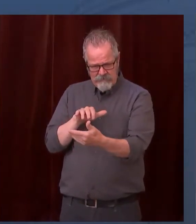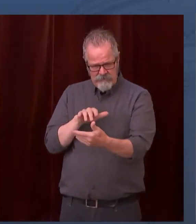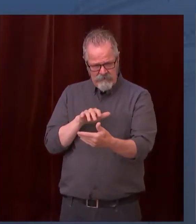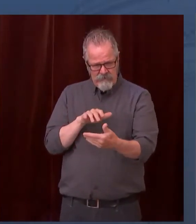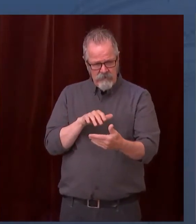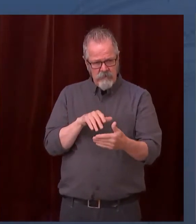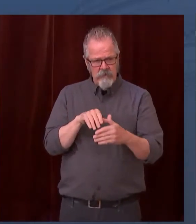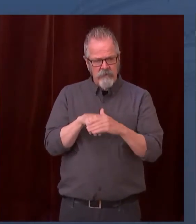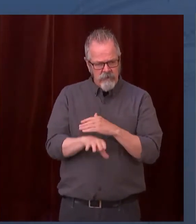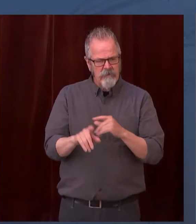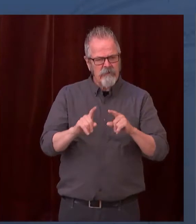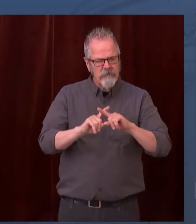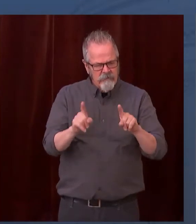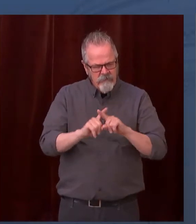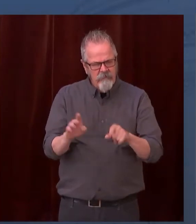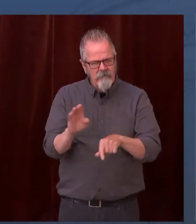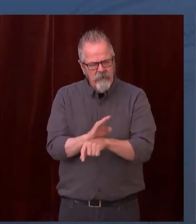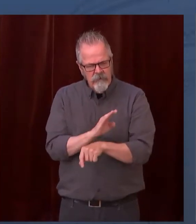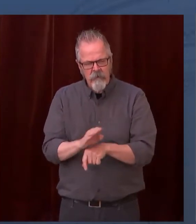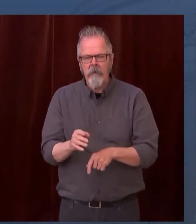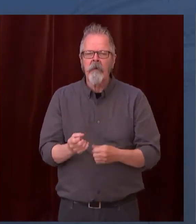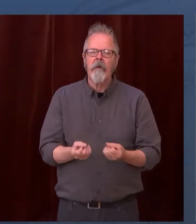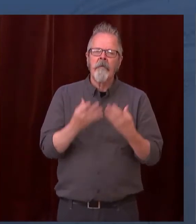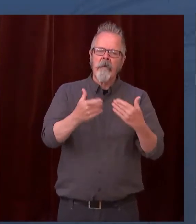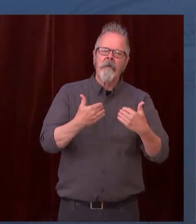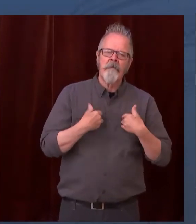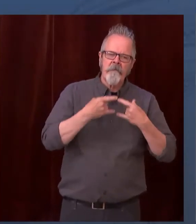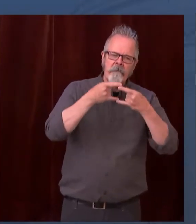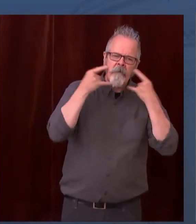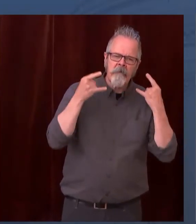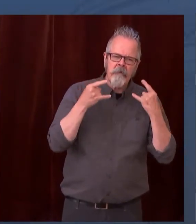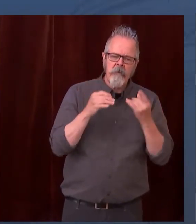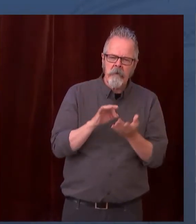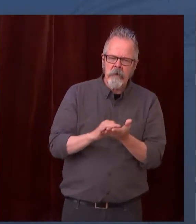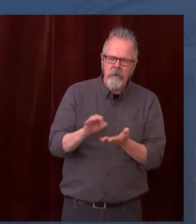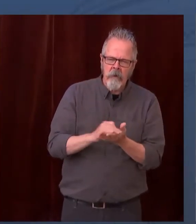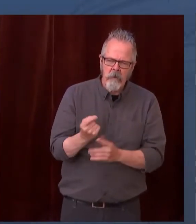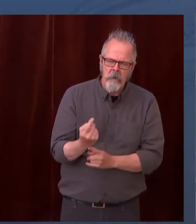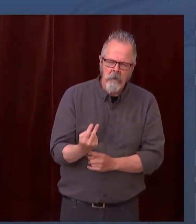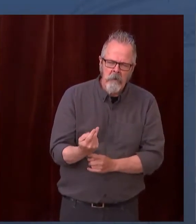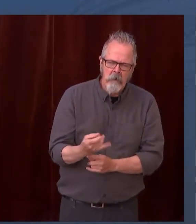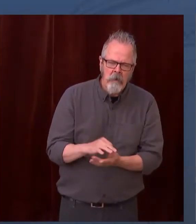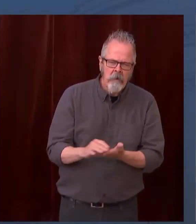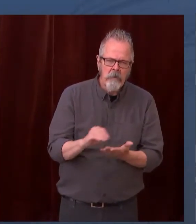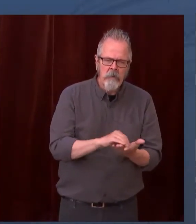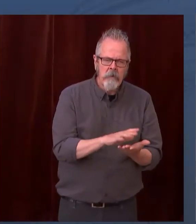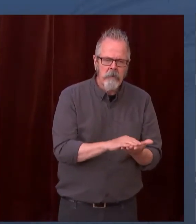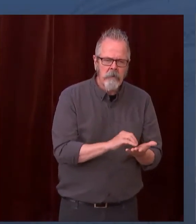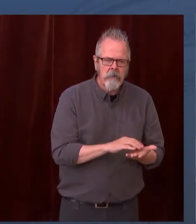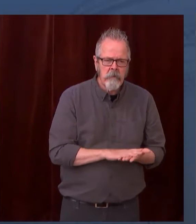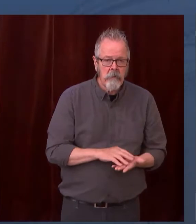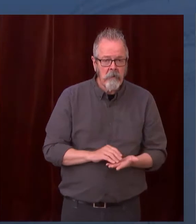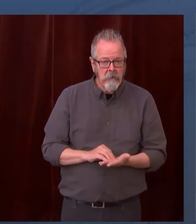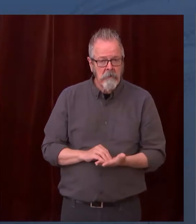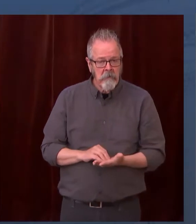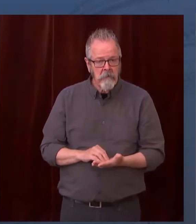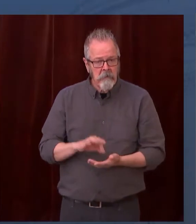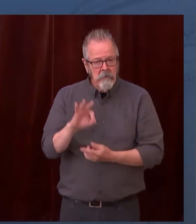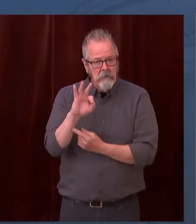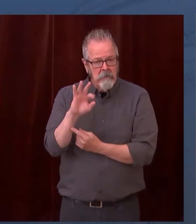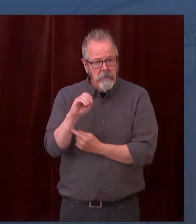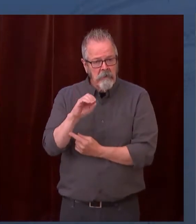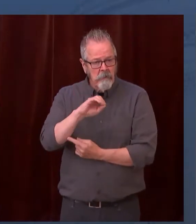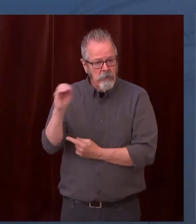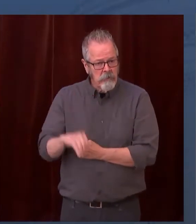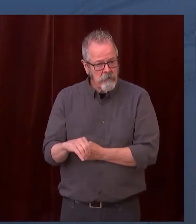just on the way home from the office, and I stopped at my Circle K to get my daily Coke Zero. And in there was 20 people. Only one